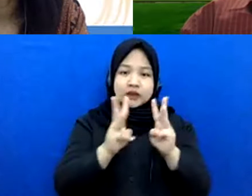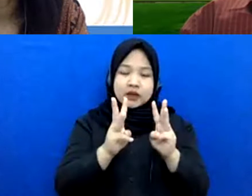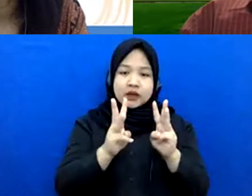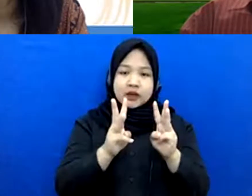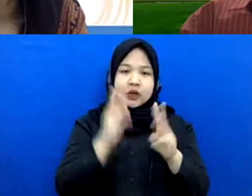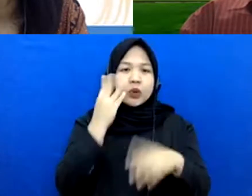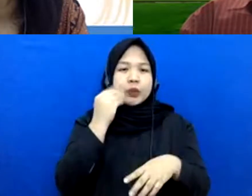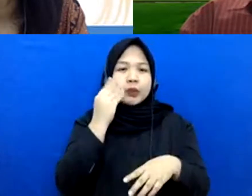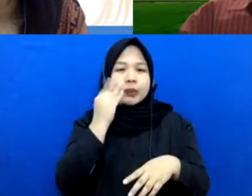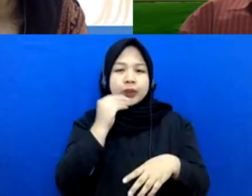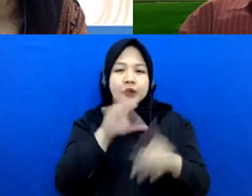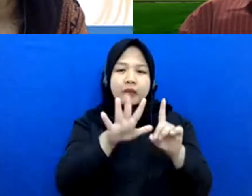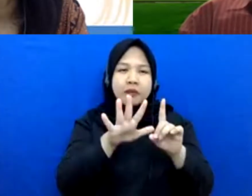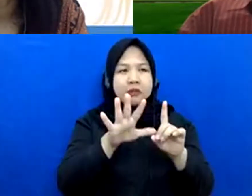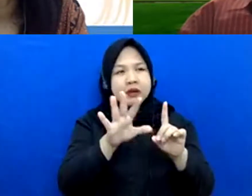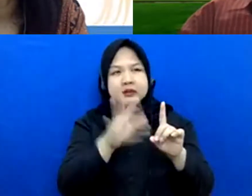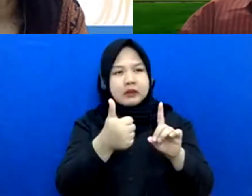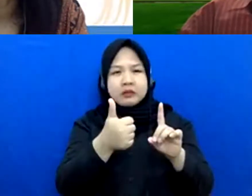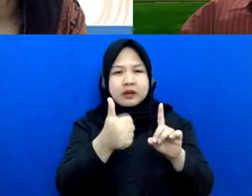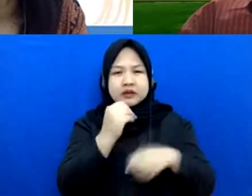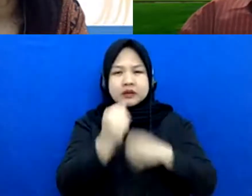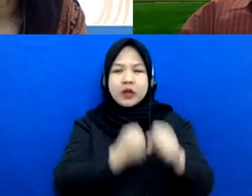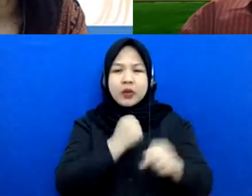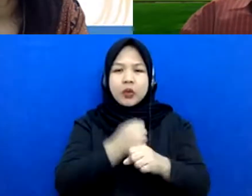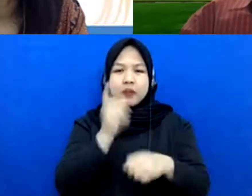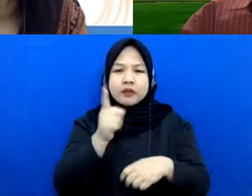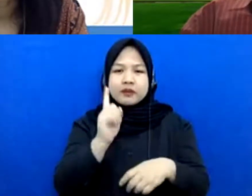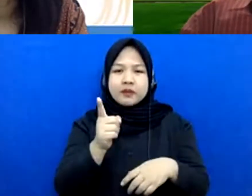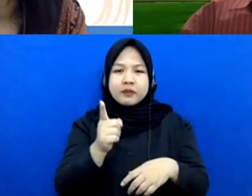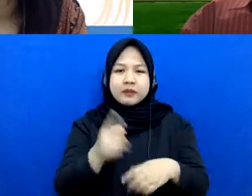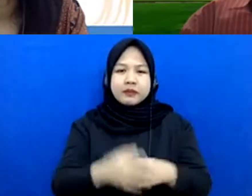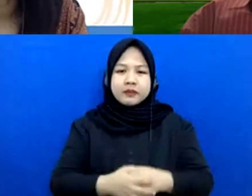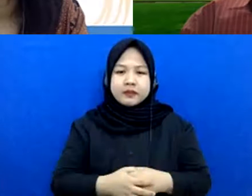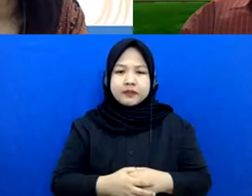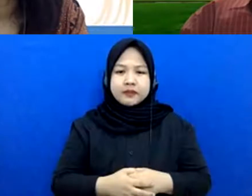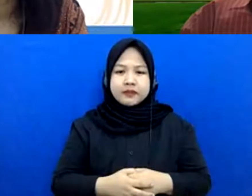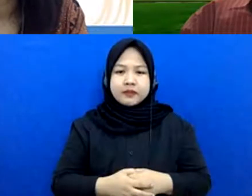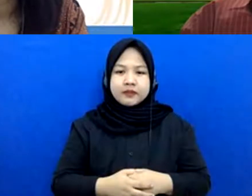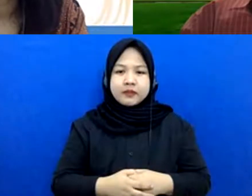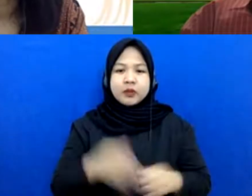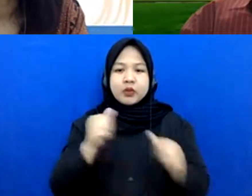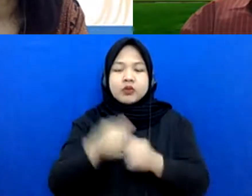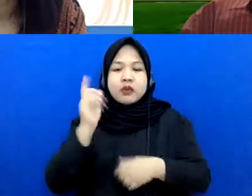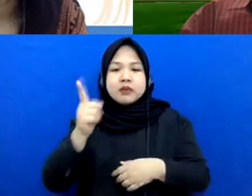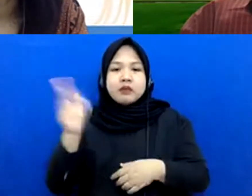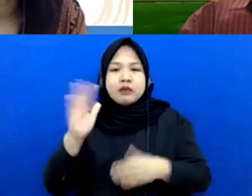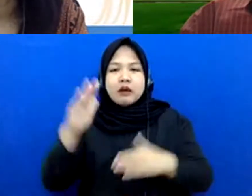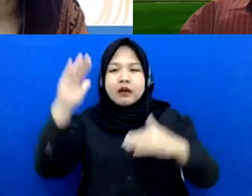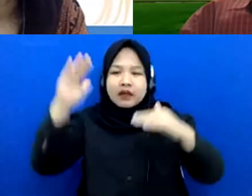15 and I think 16 and 17-year-olds, students with disabilities, and why not younger